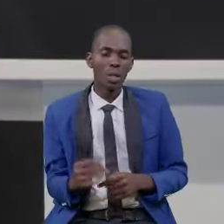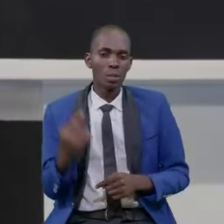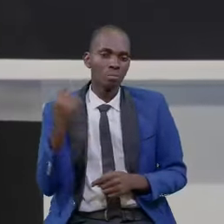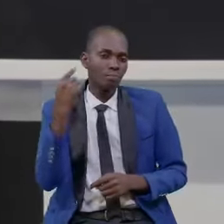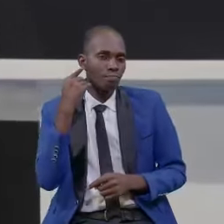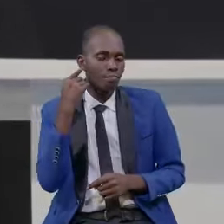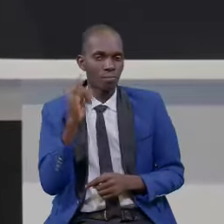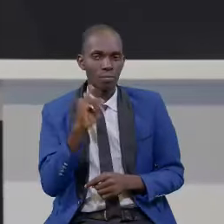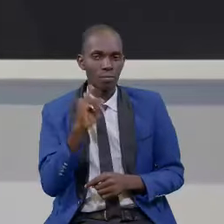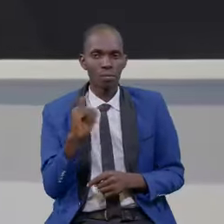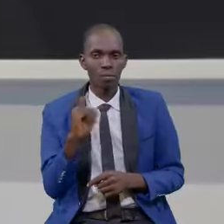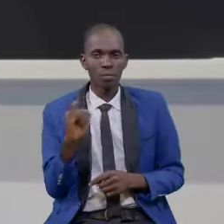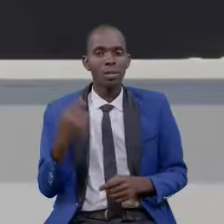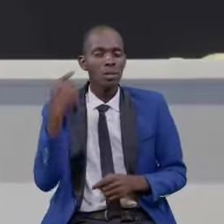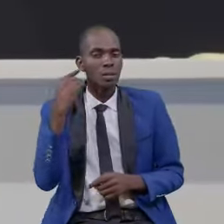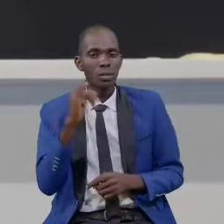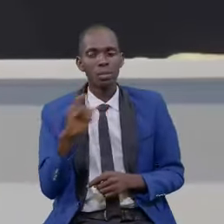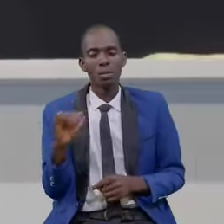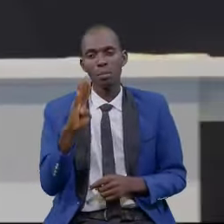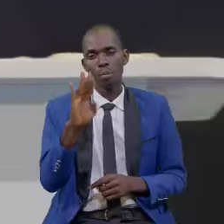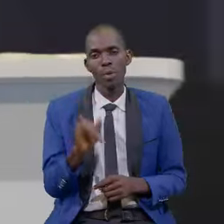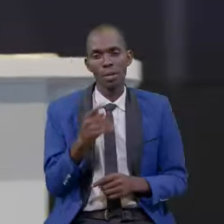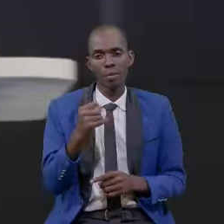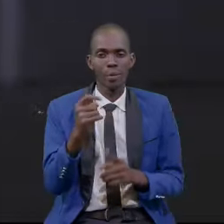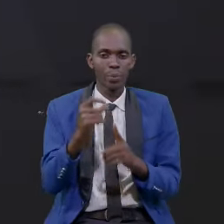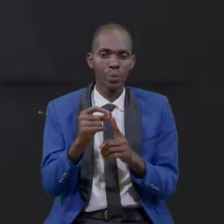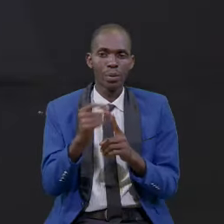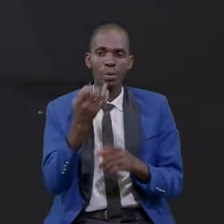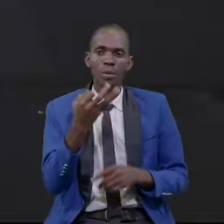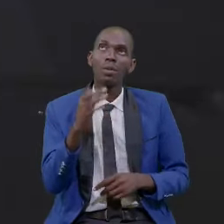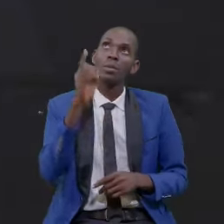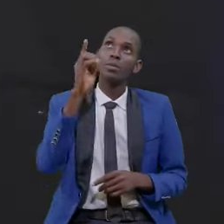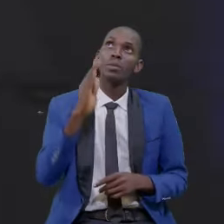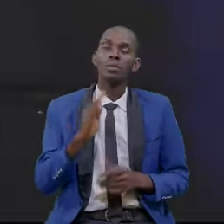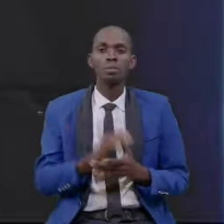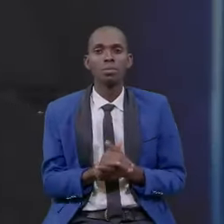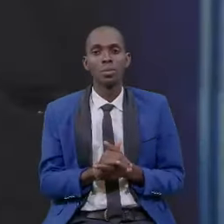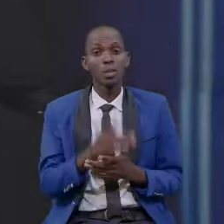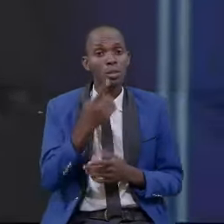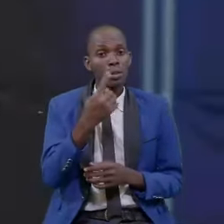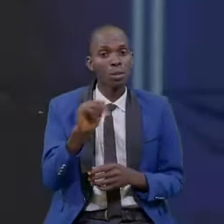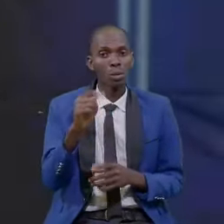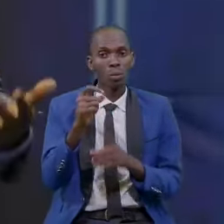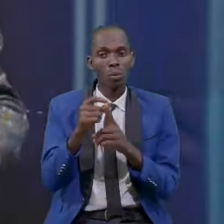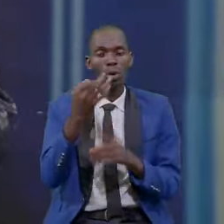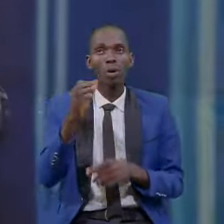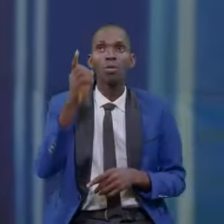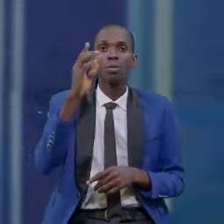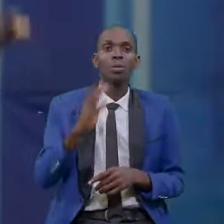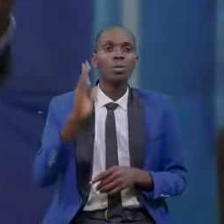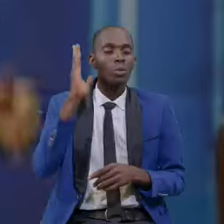and hearing by the word of God. The word of God will